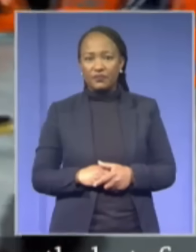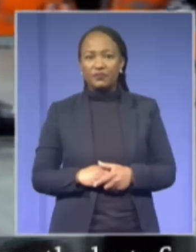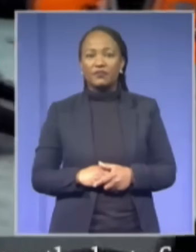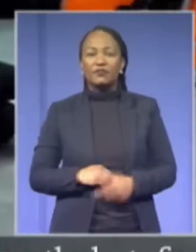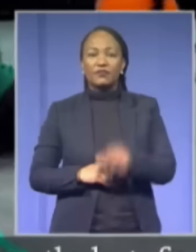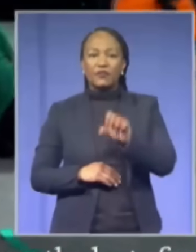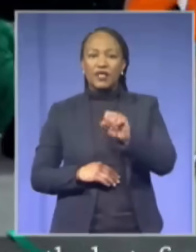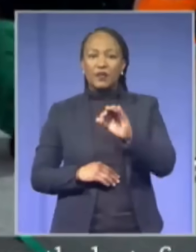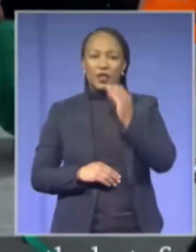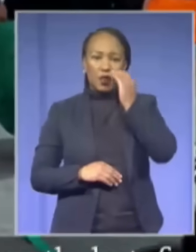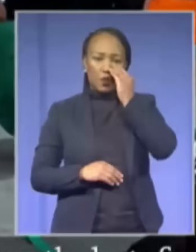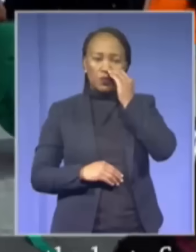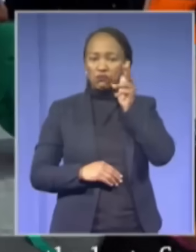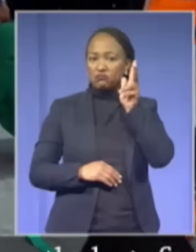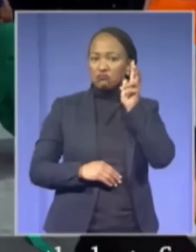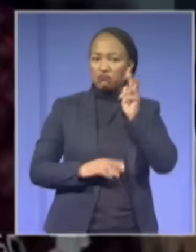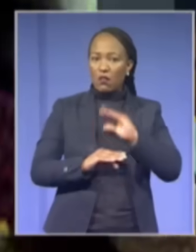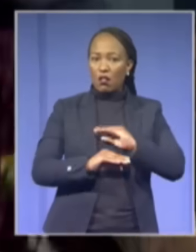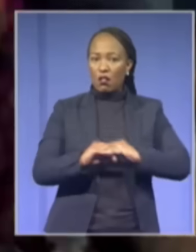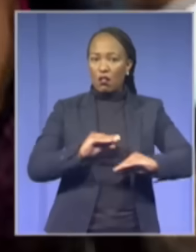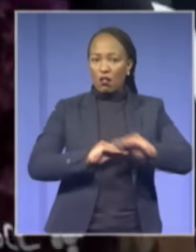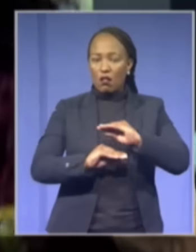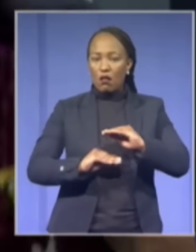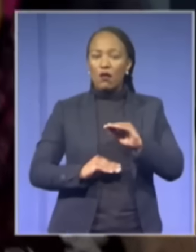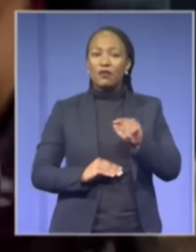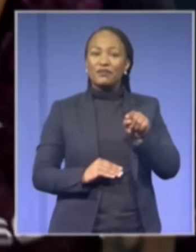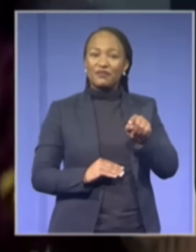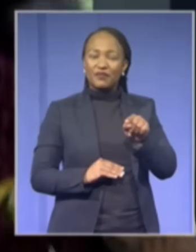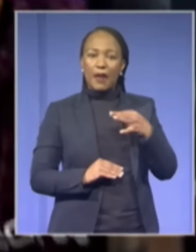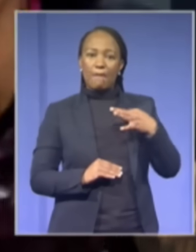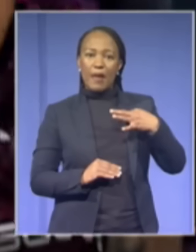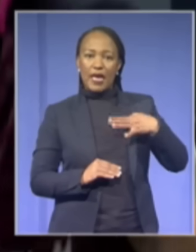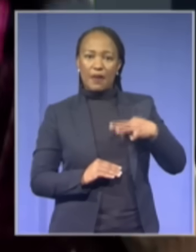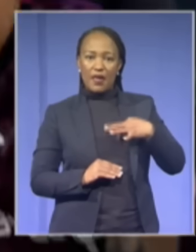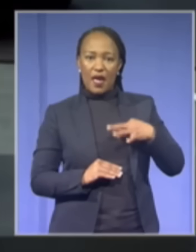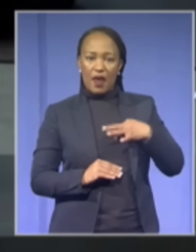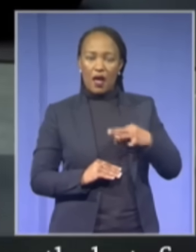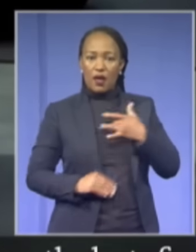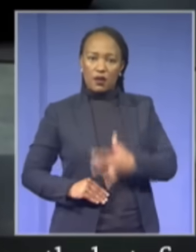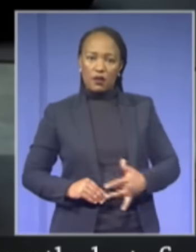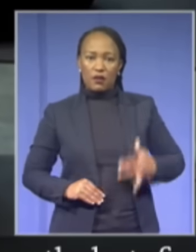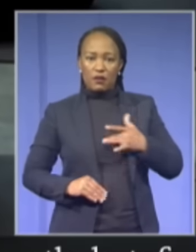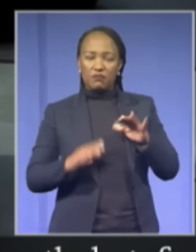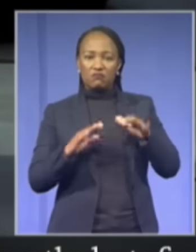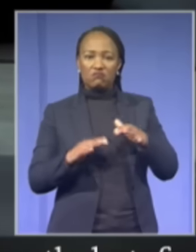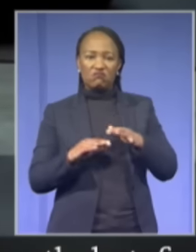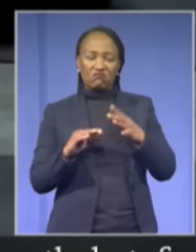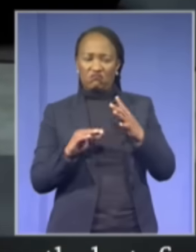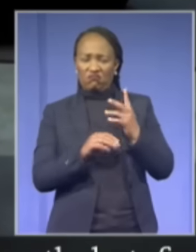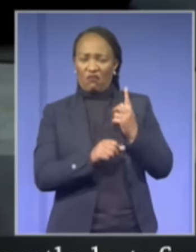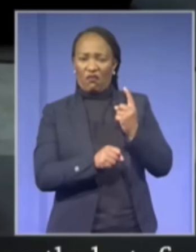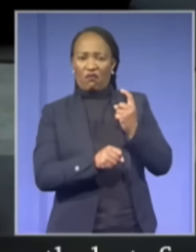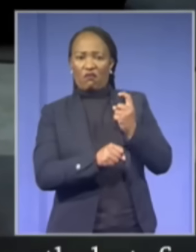SABC News e kwele ka hloka la tsela gore dinkgwete tša sebjana sa basadi sa African Cup of Nations Banyana a hlomile sedulela gomme ba gana go